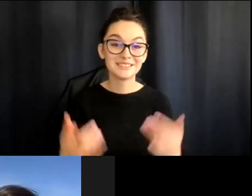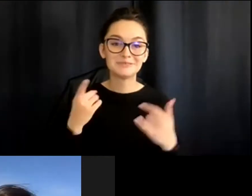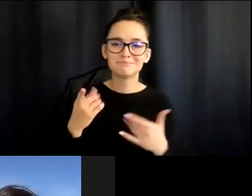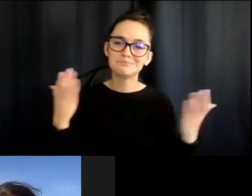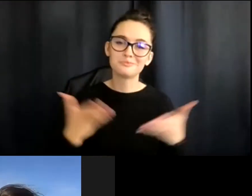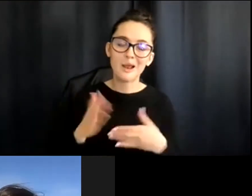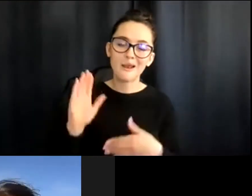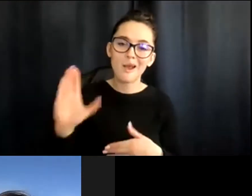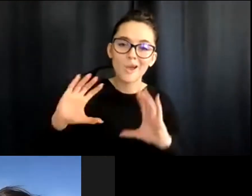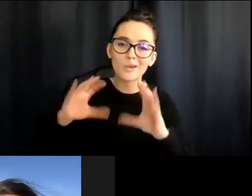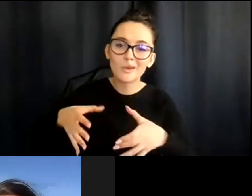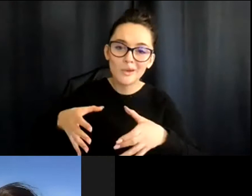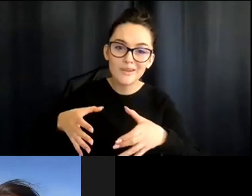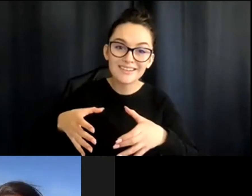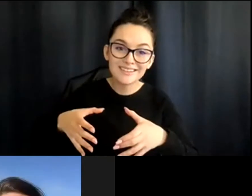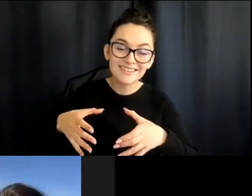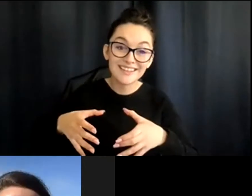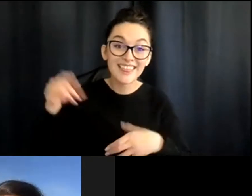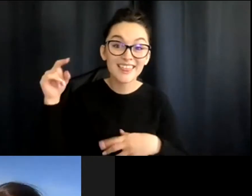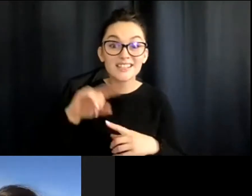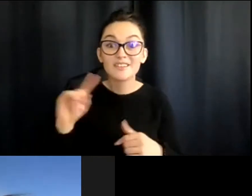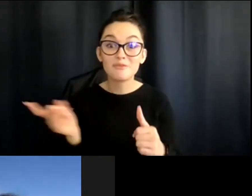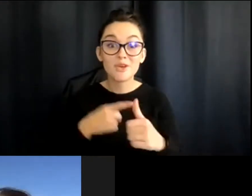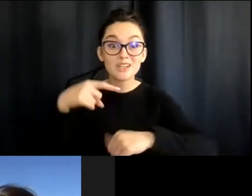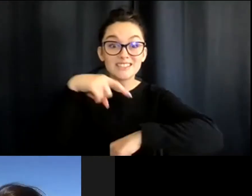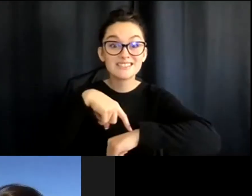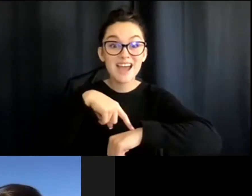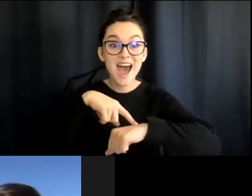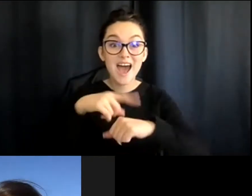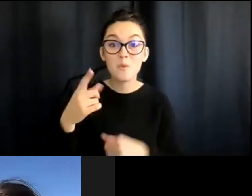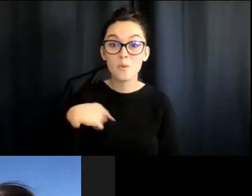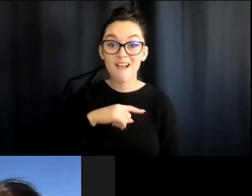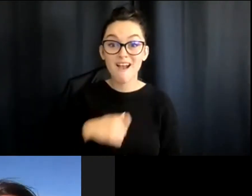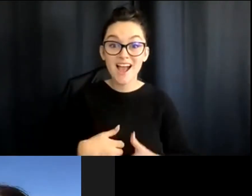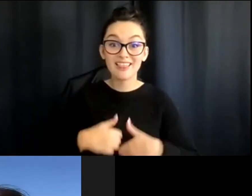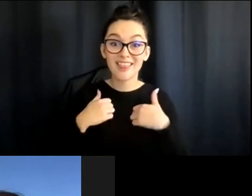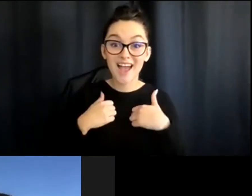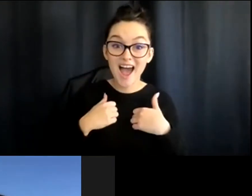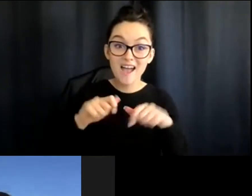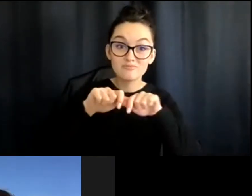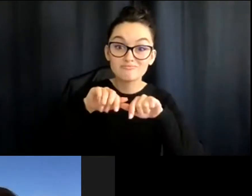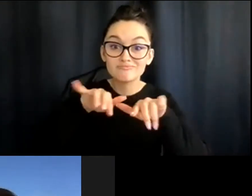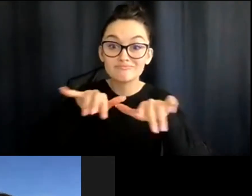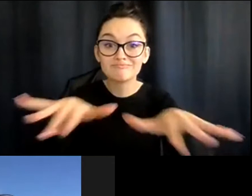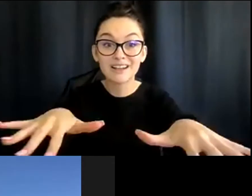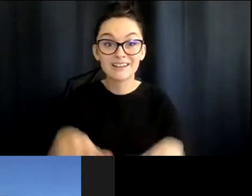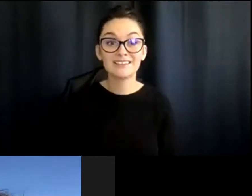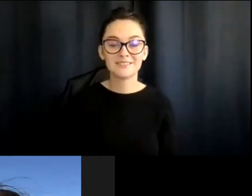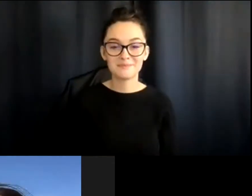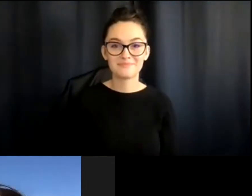from Sayusla. This is our first time we're live streaming. Fingers crossed that that's all working right now to